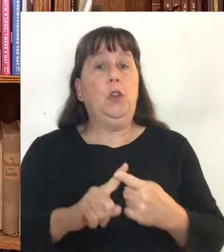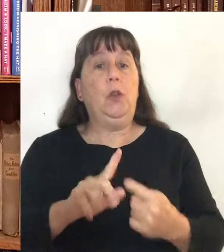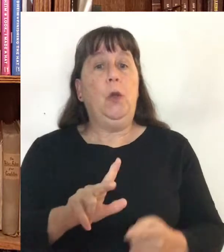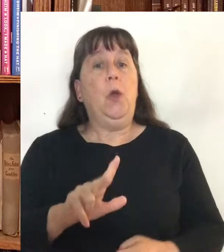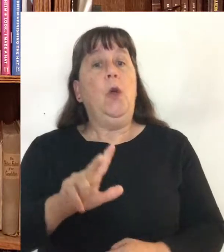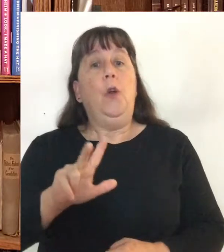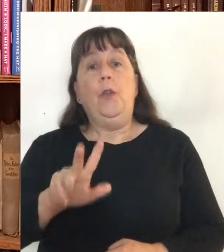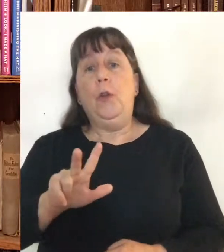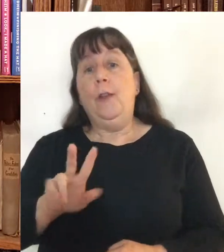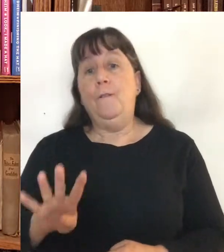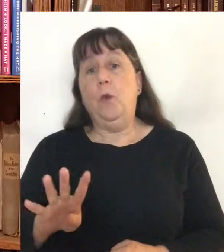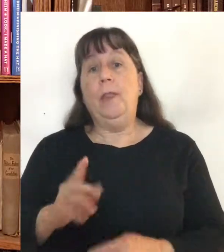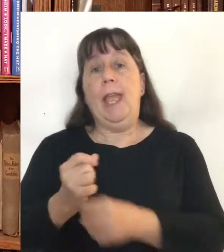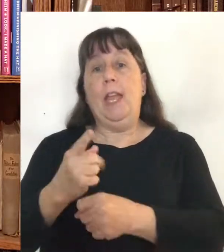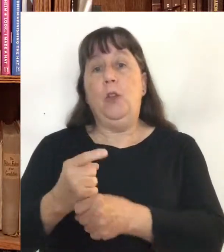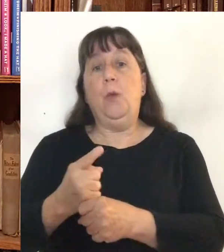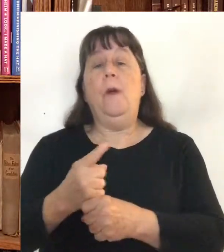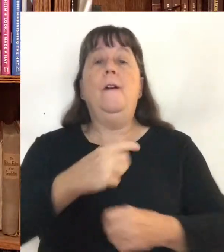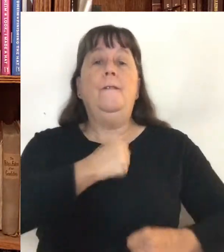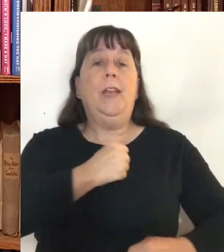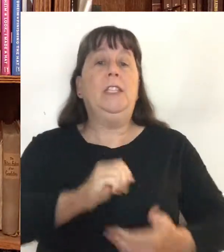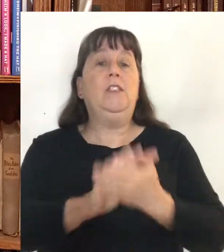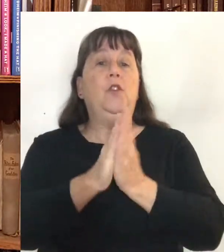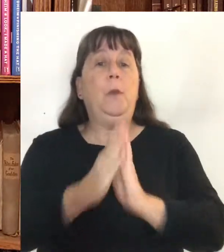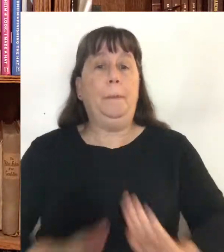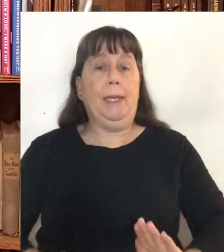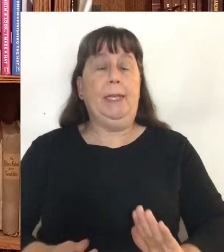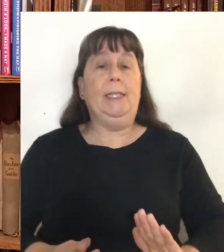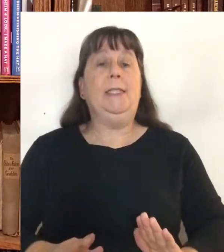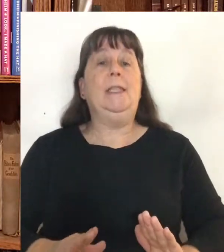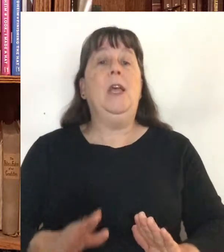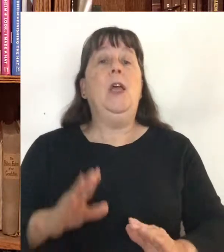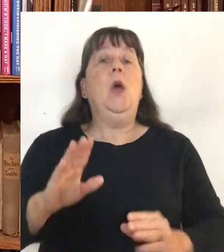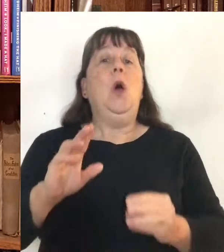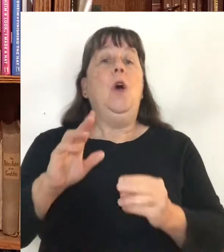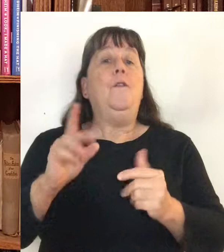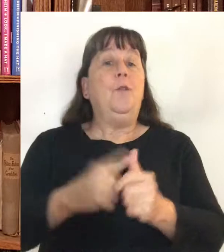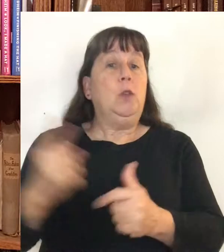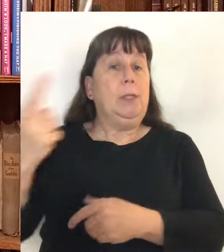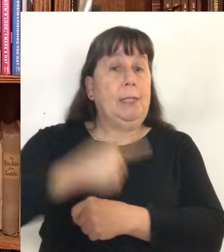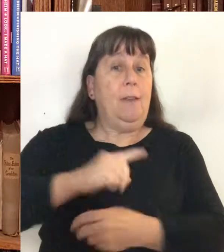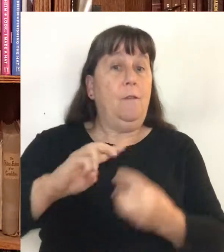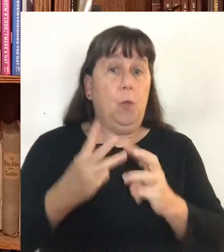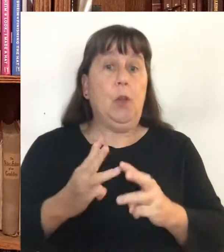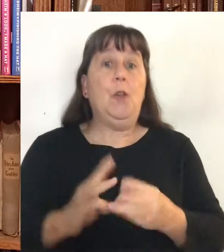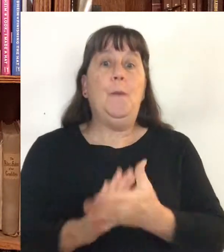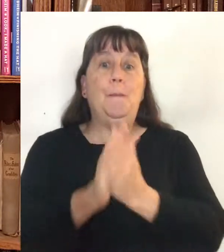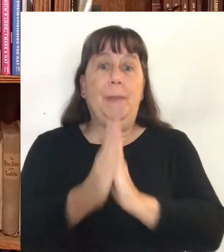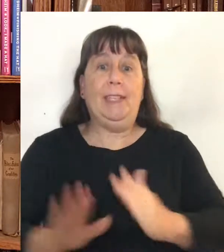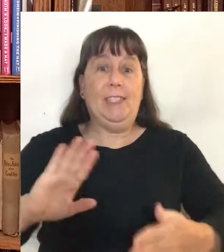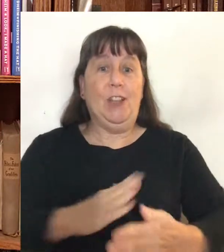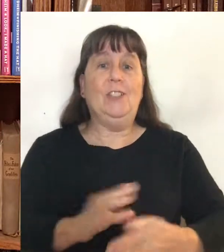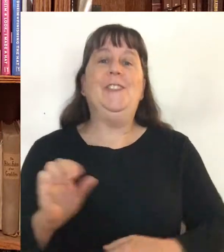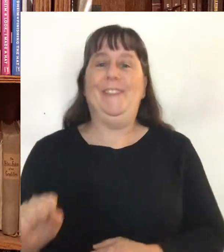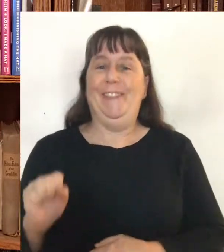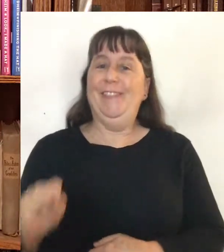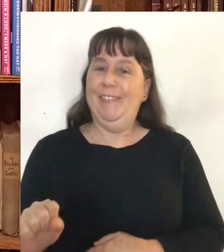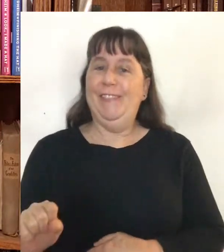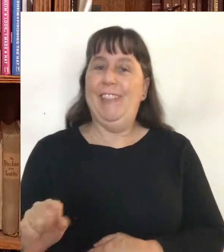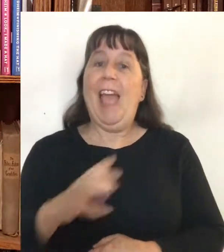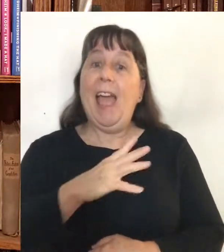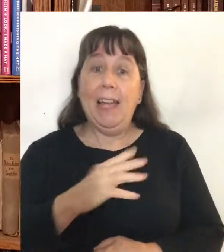the 34th annual Veterans for Peace Winter Solstice Peace Concert.